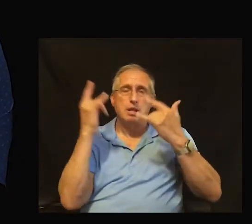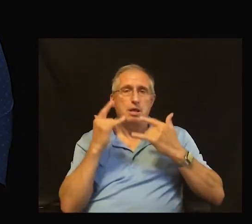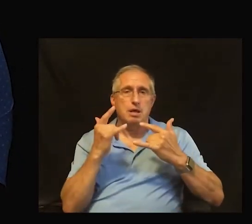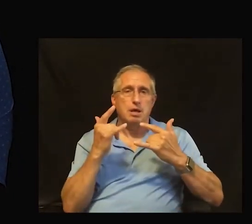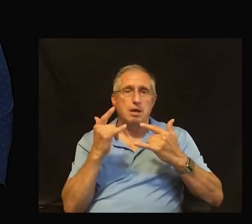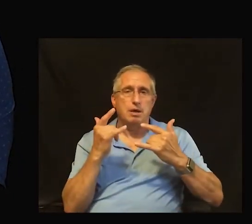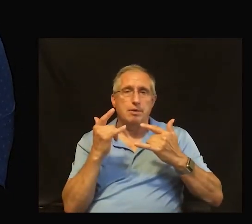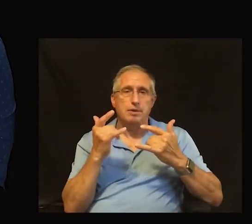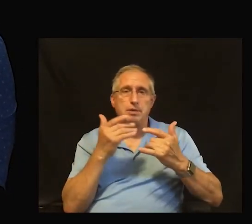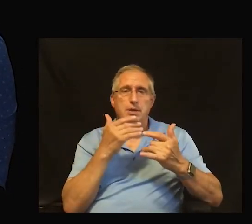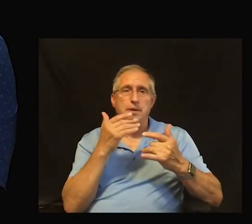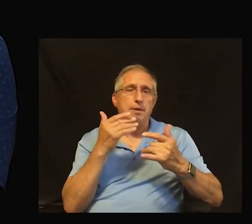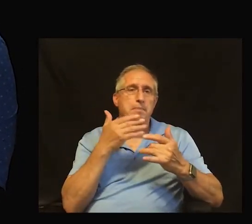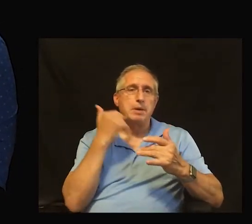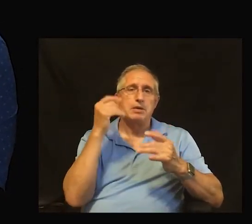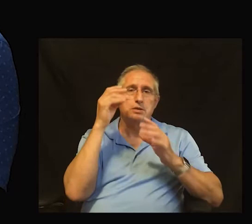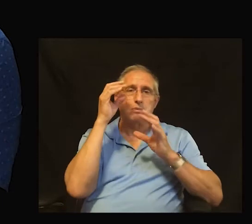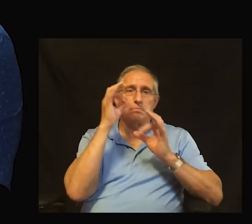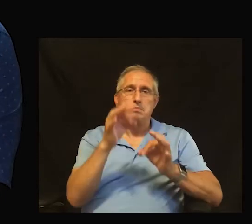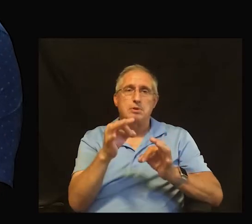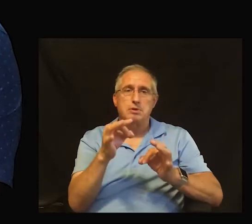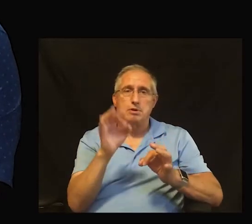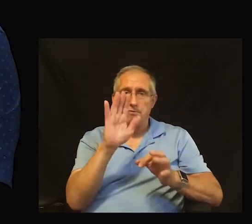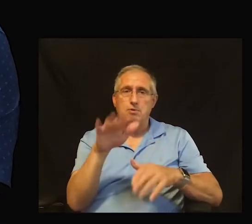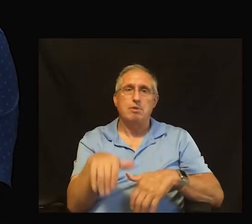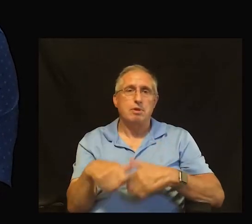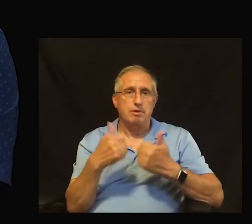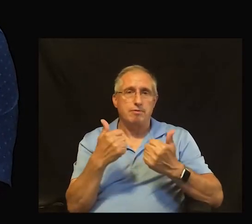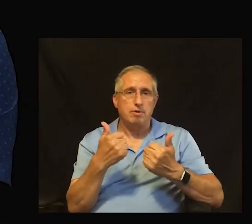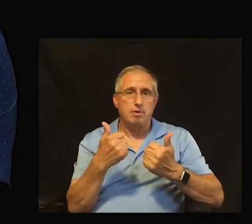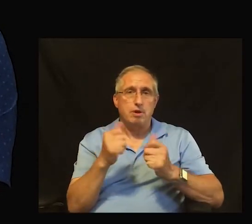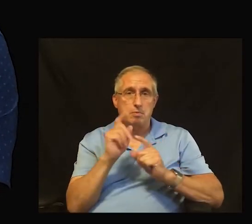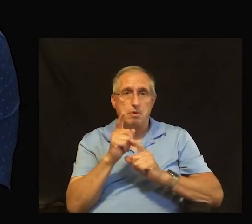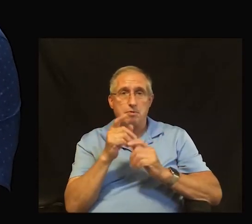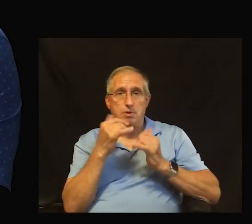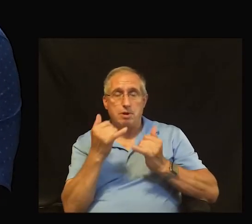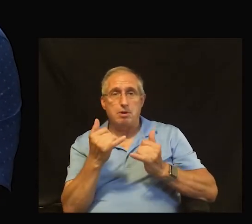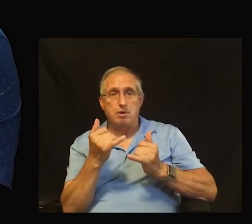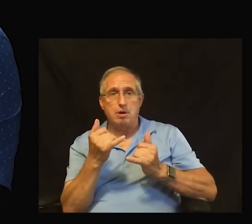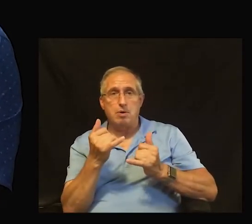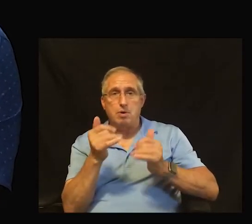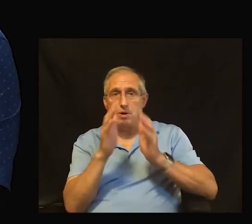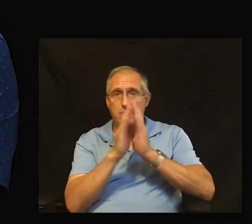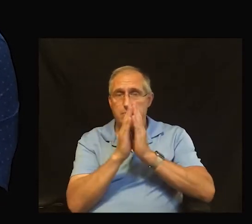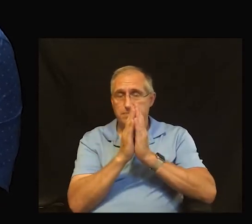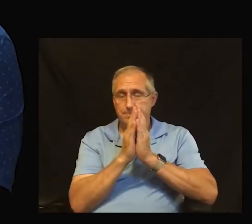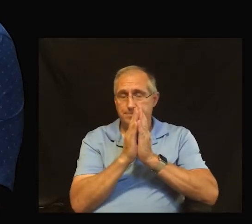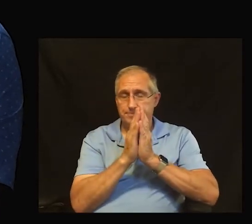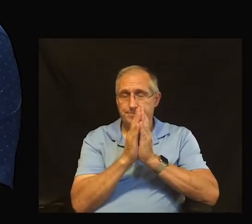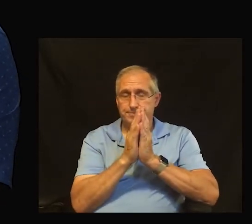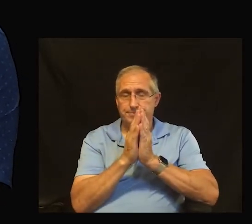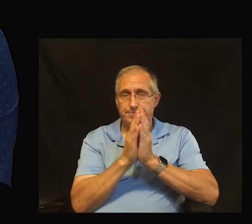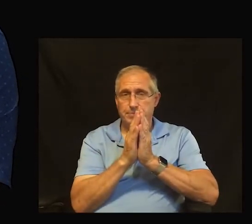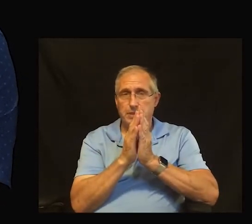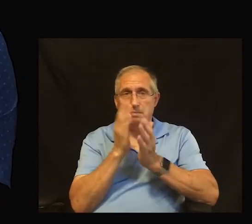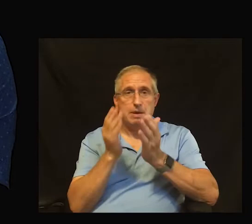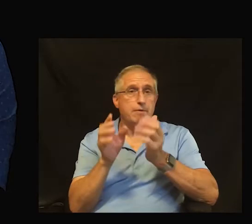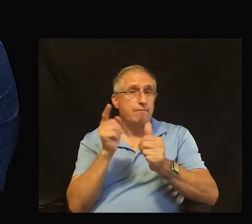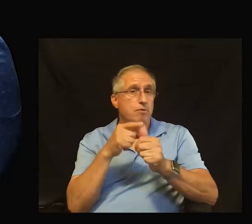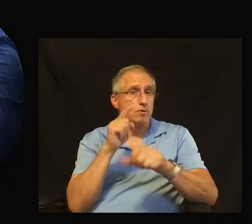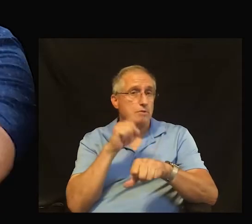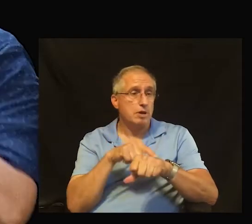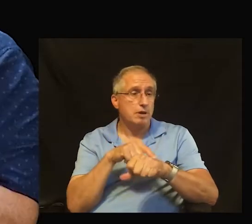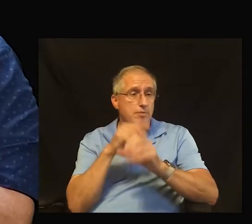love, then this is the greatest moment and the greatest decision of your life. And I want to take a moment right now and I want to pray with you.